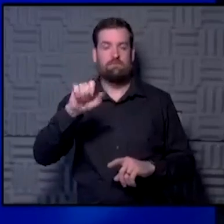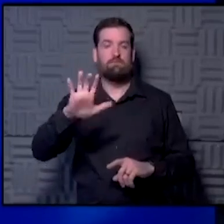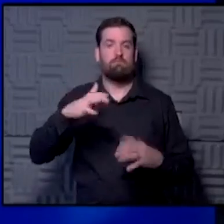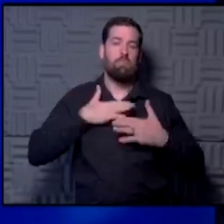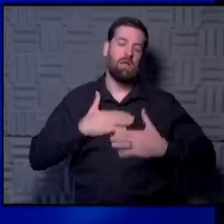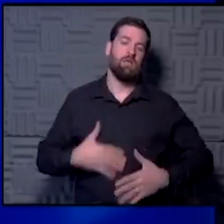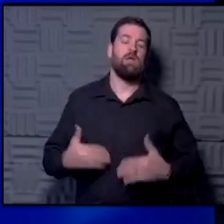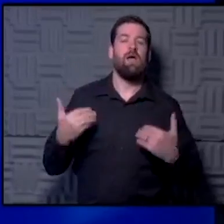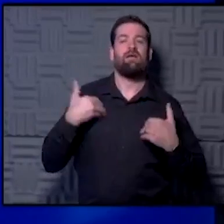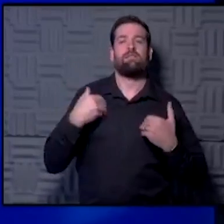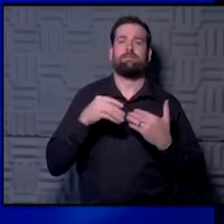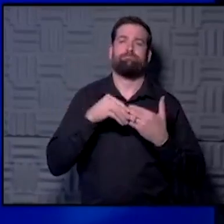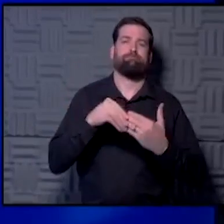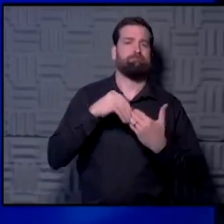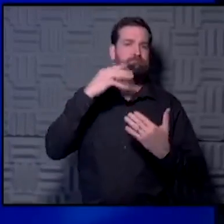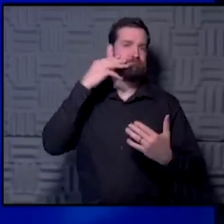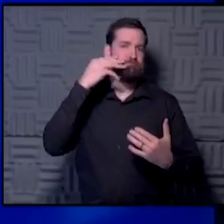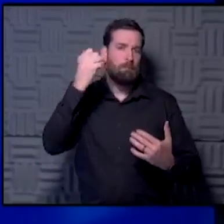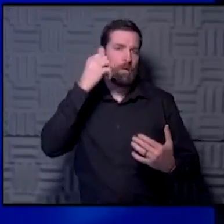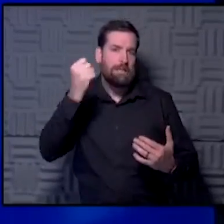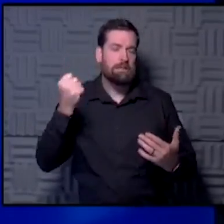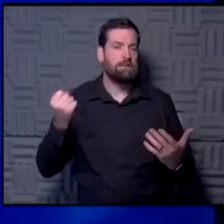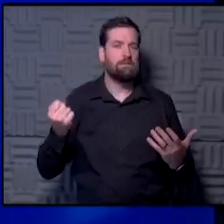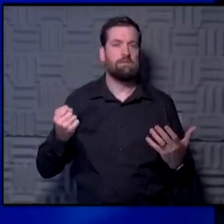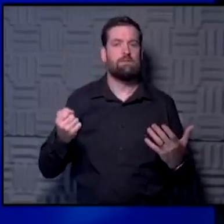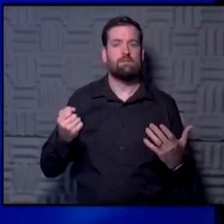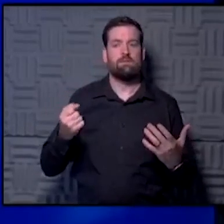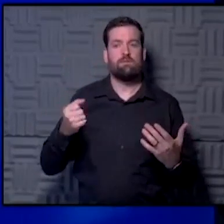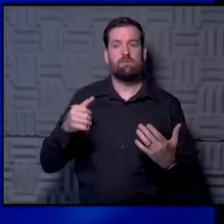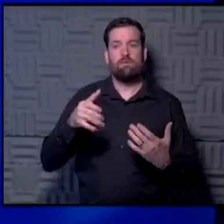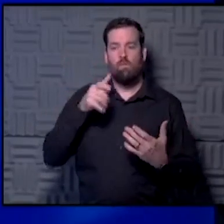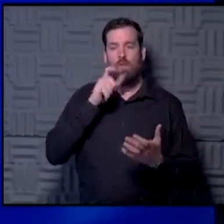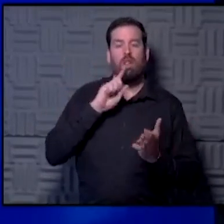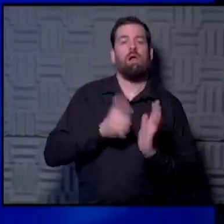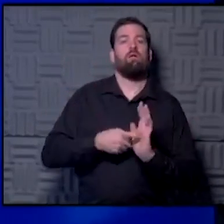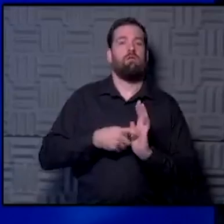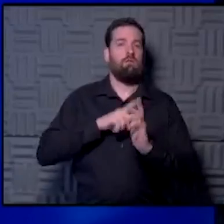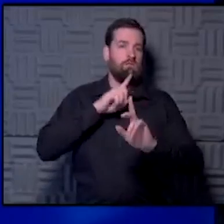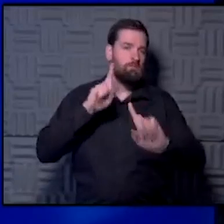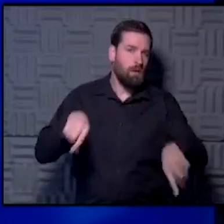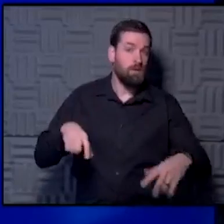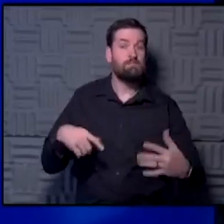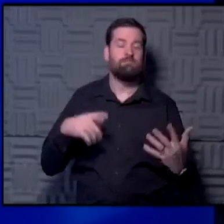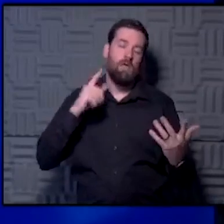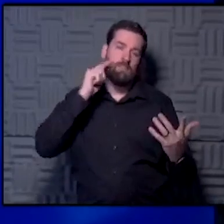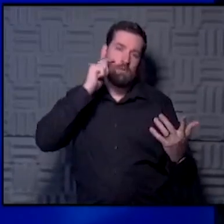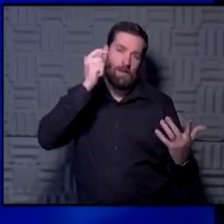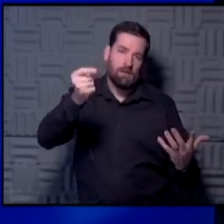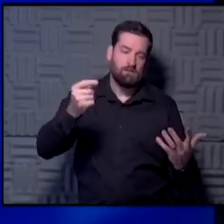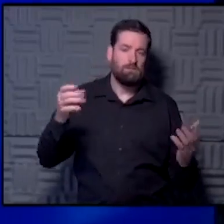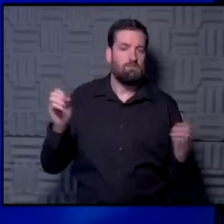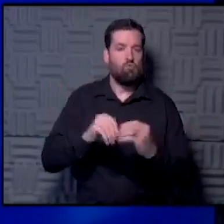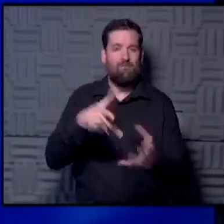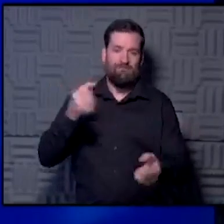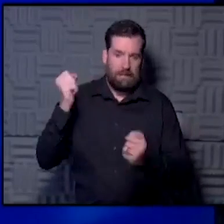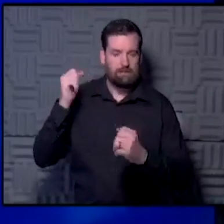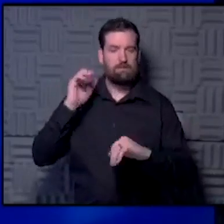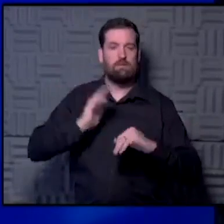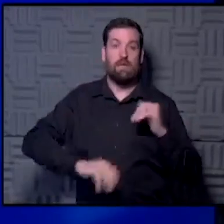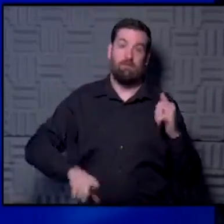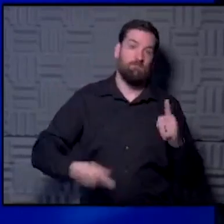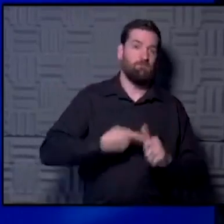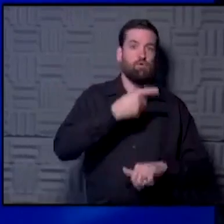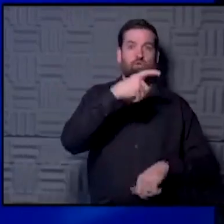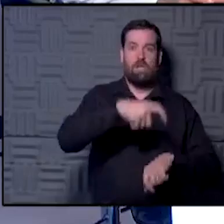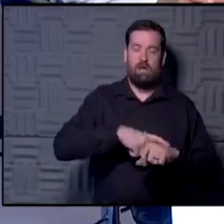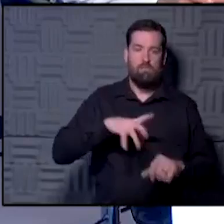certain elasticity to its memory on and you'll respond theoretically at least more rapidly than you would if you were seeing an infection for the